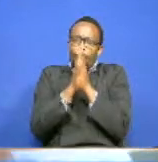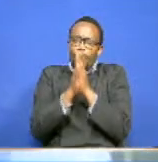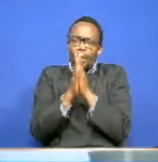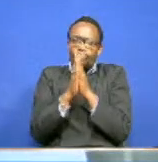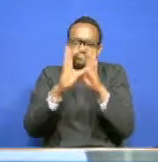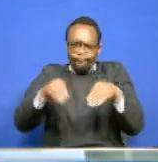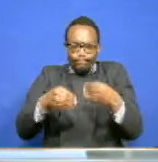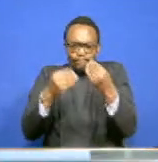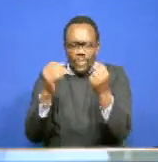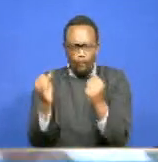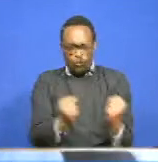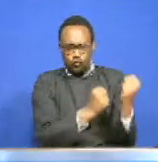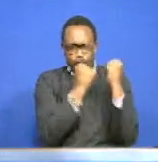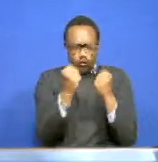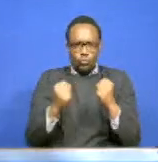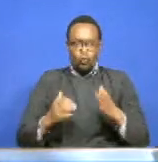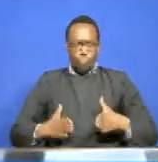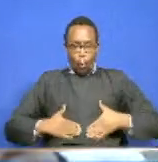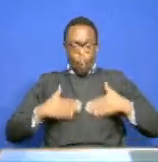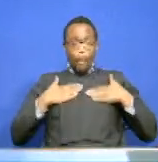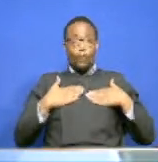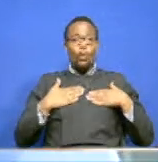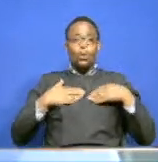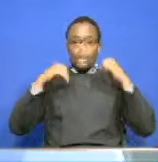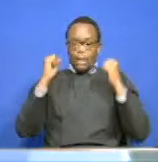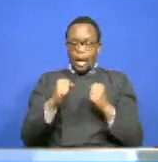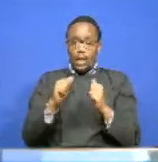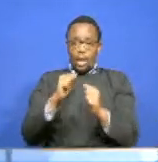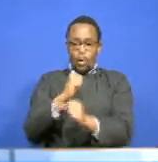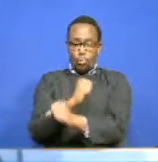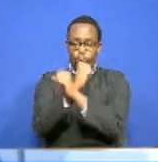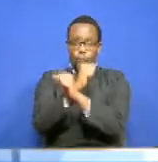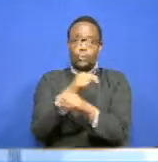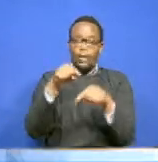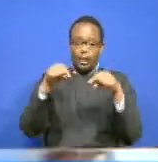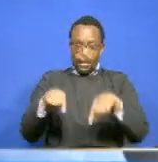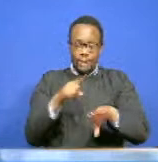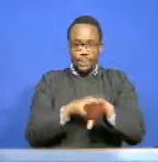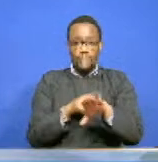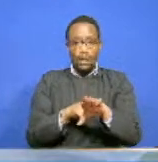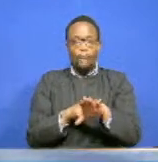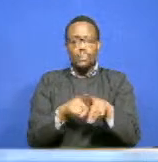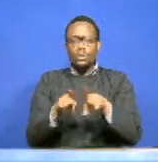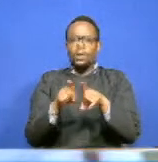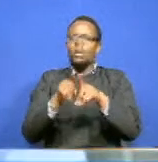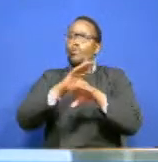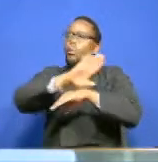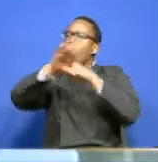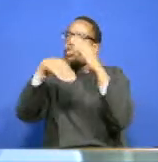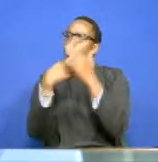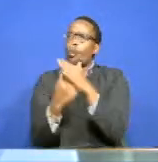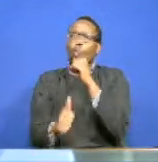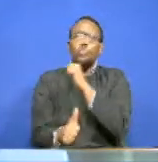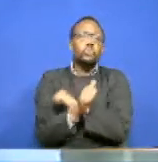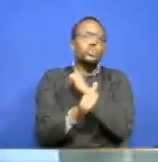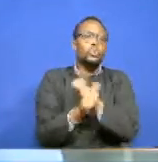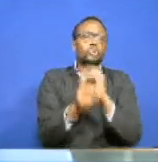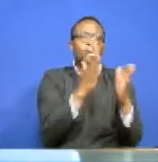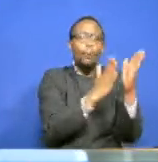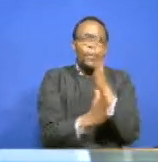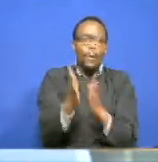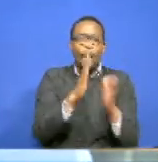their immune systems, that you keep them safe during this time, but also keep us safe from all dangers that the enemy would